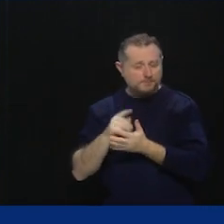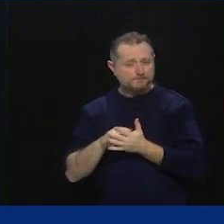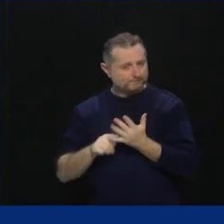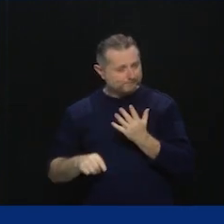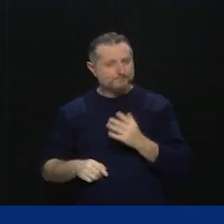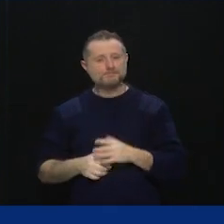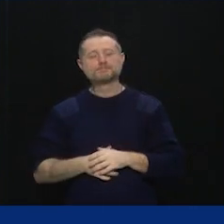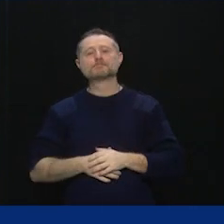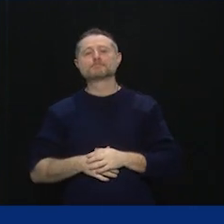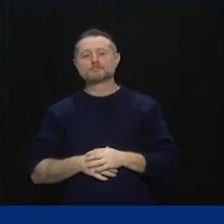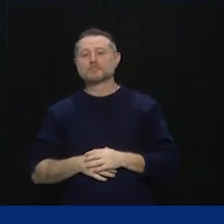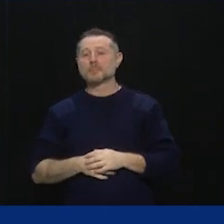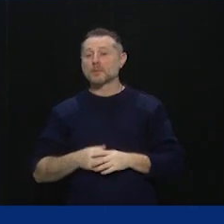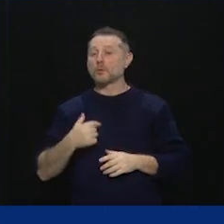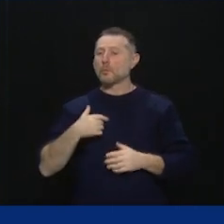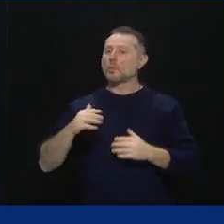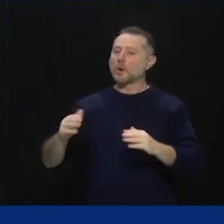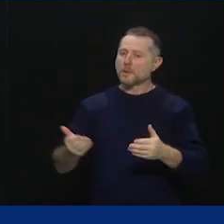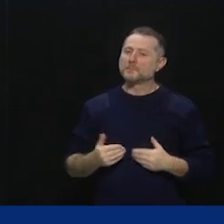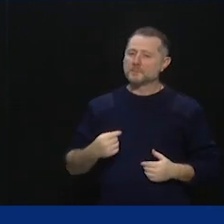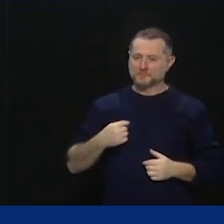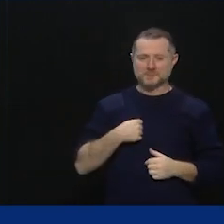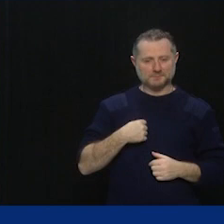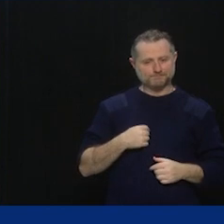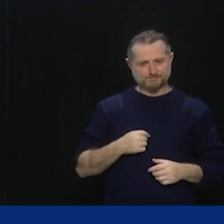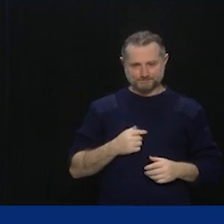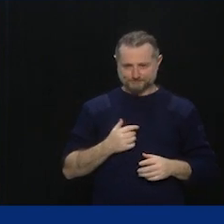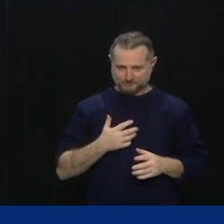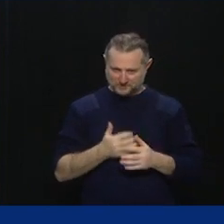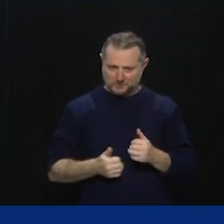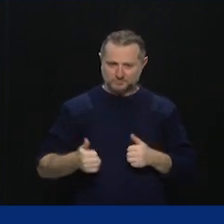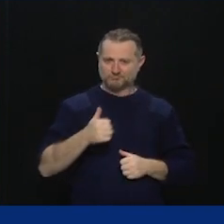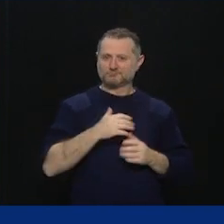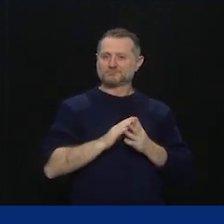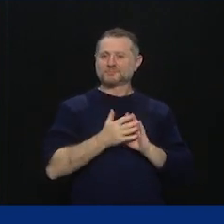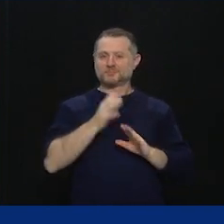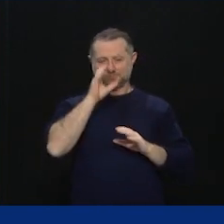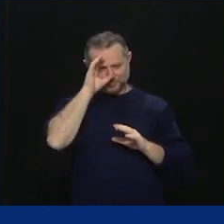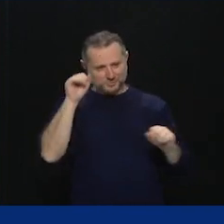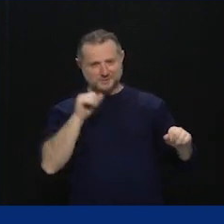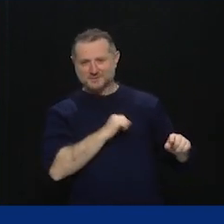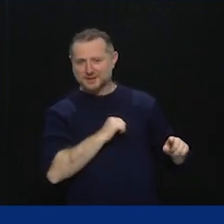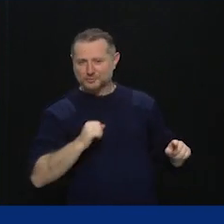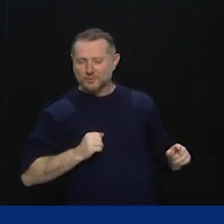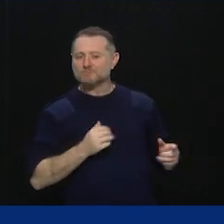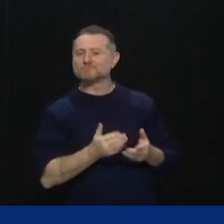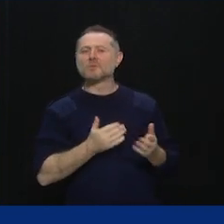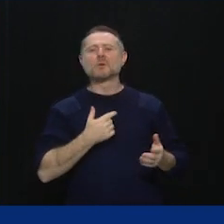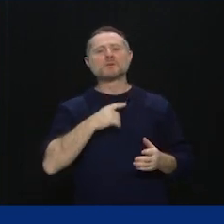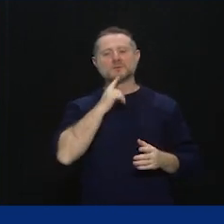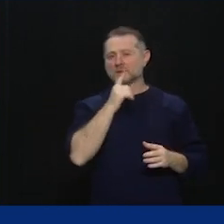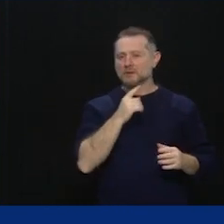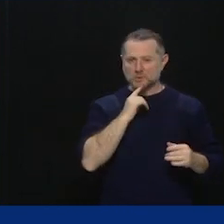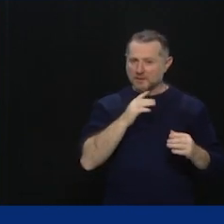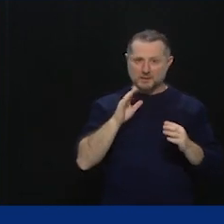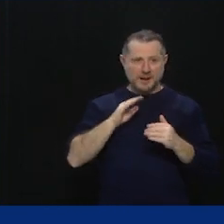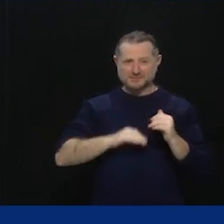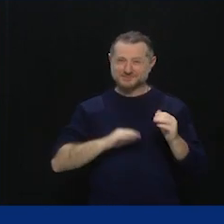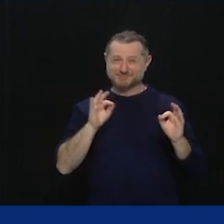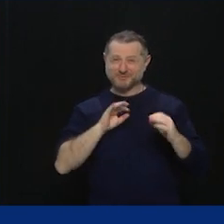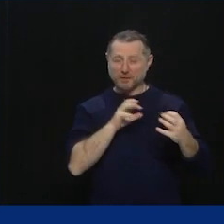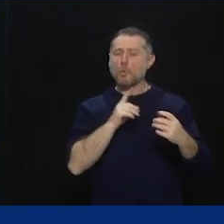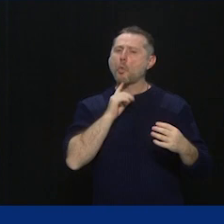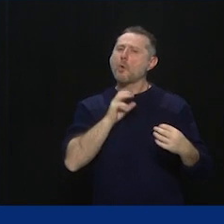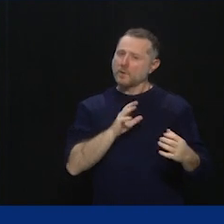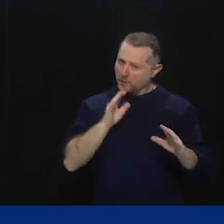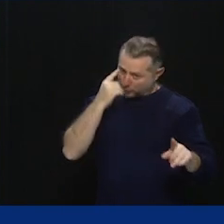actually a lot less fighting than you would have thought. We actually got along very well. It is his leadership that we still benefit from here today on Long Island. I want to thank